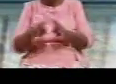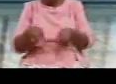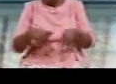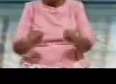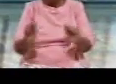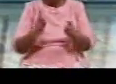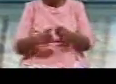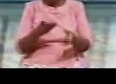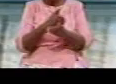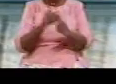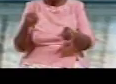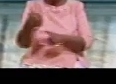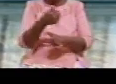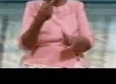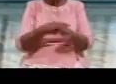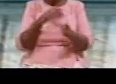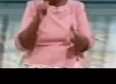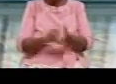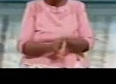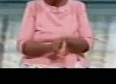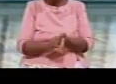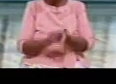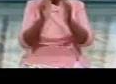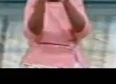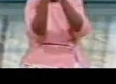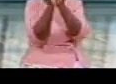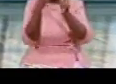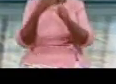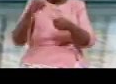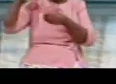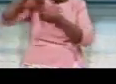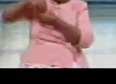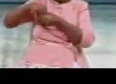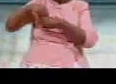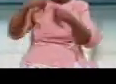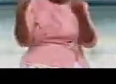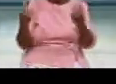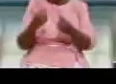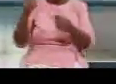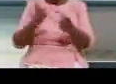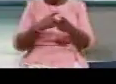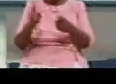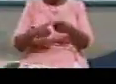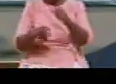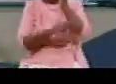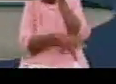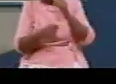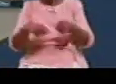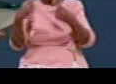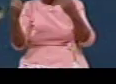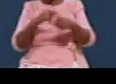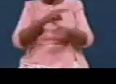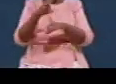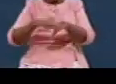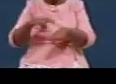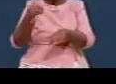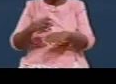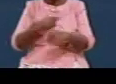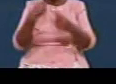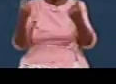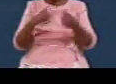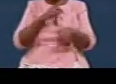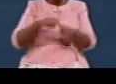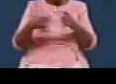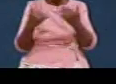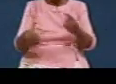captivity of the inbred sin, of the root of sin, of the nature of sin. But today you just